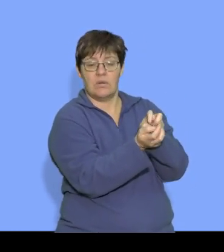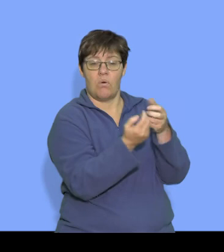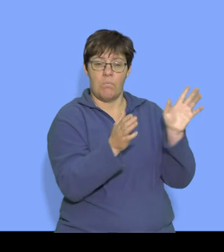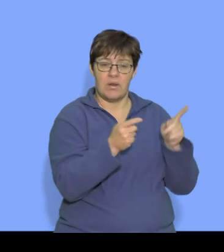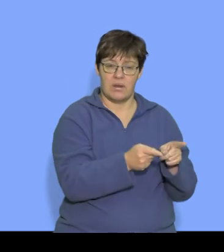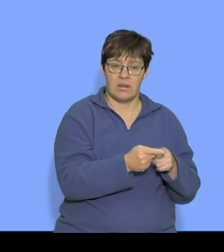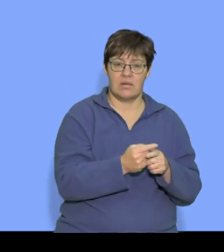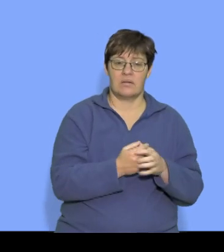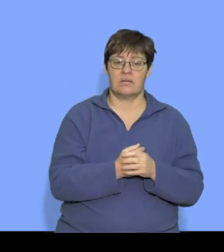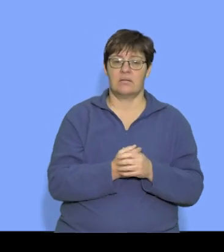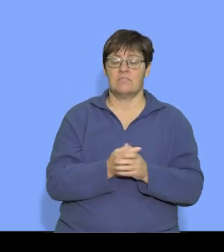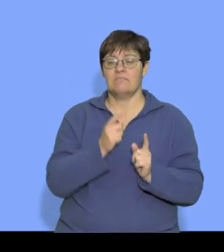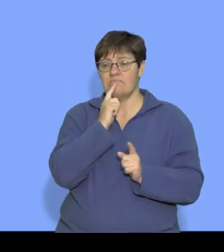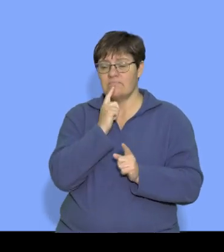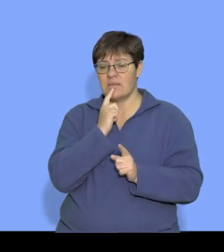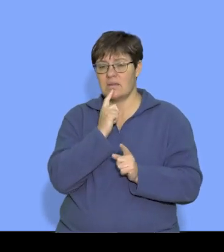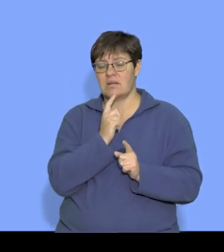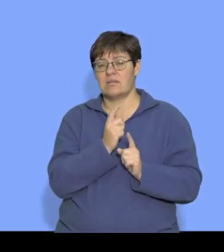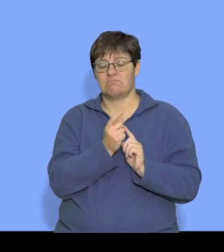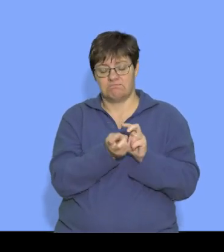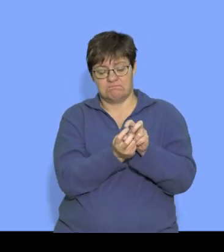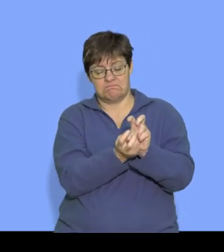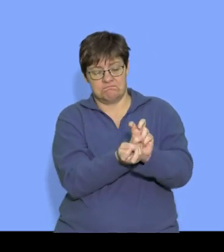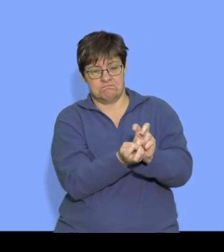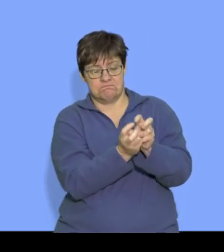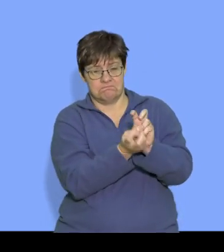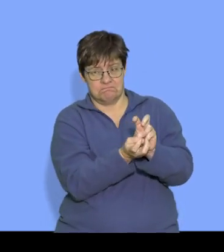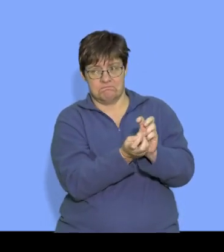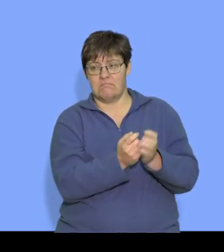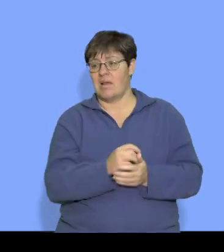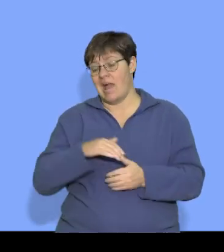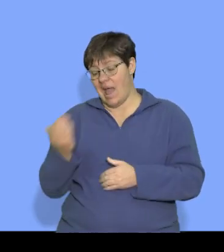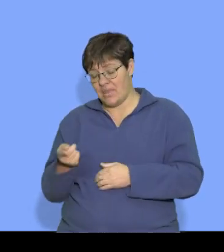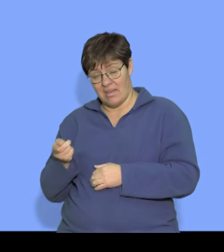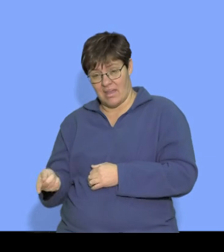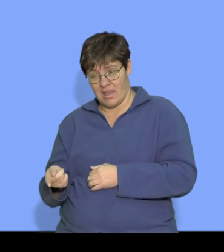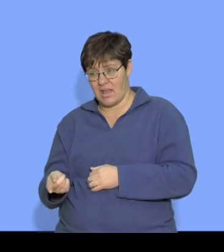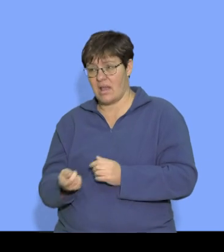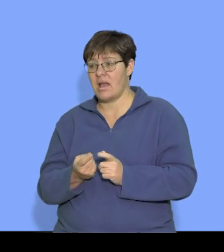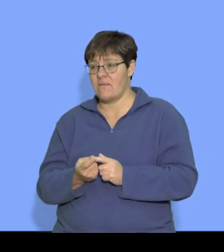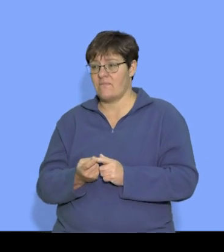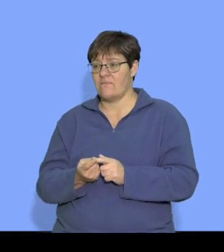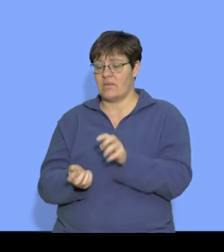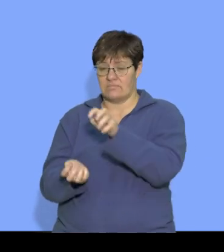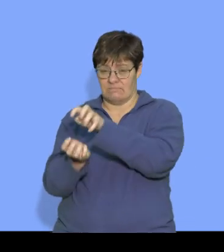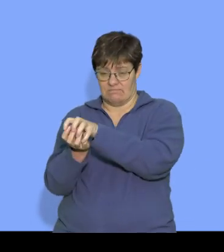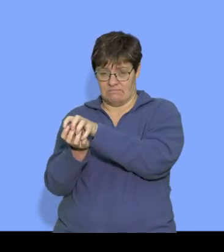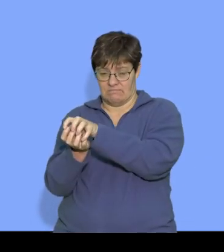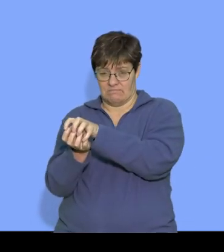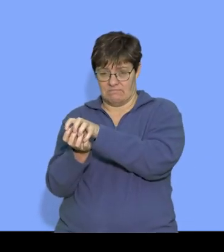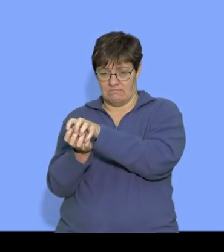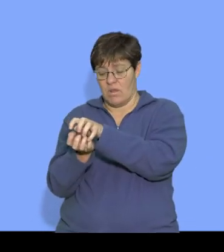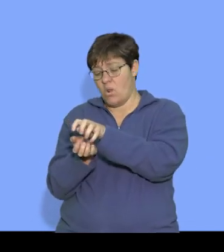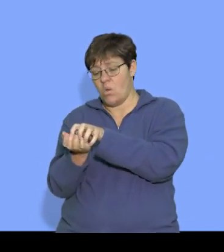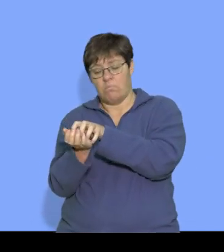open their jaws, in terms of their width, it's significantly smaller. On the other extreme, we've got carnivores that